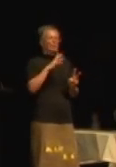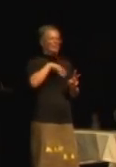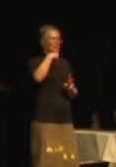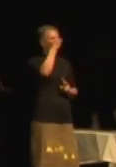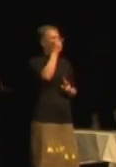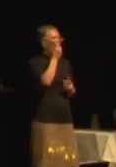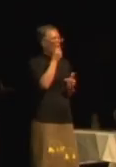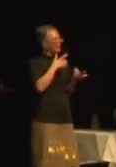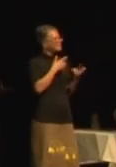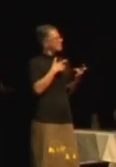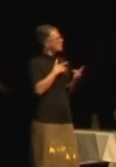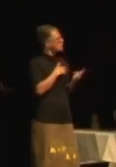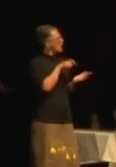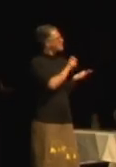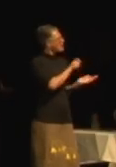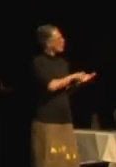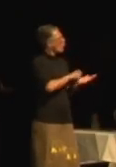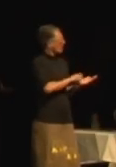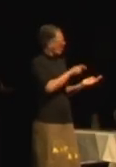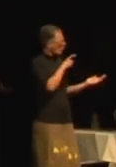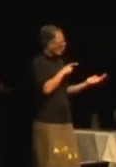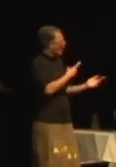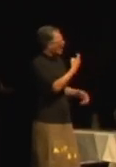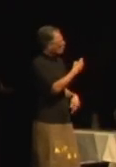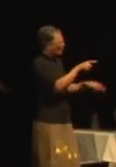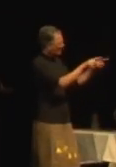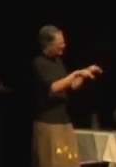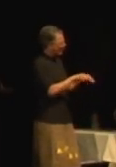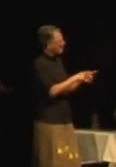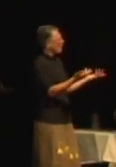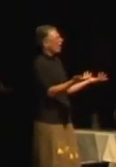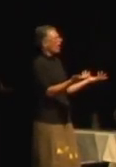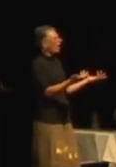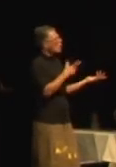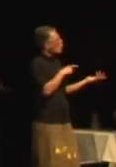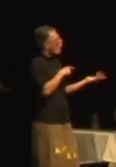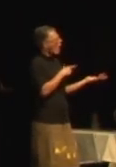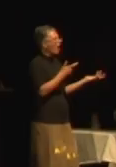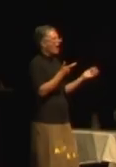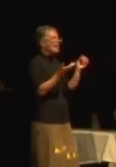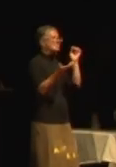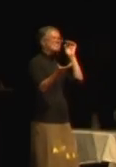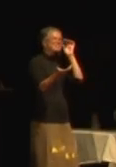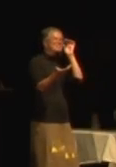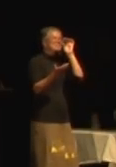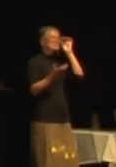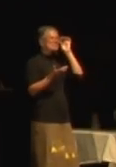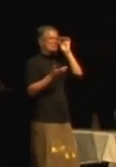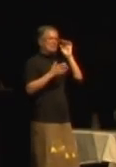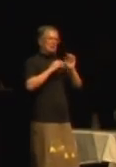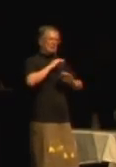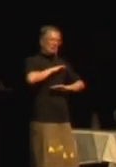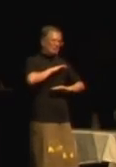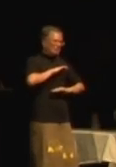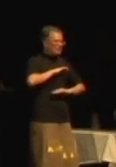paperwork. A consent form means nothing. Situations change. Even a well-intended agreement sometimes needs to be